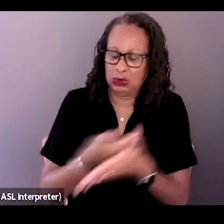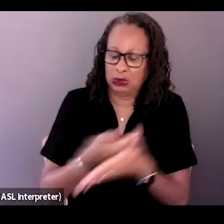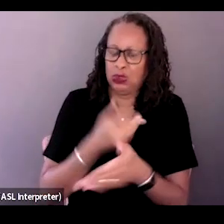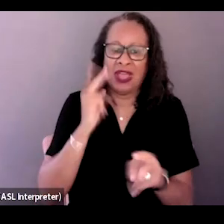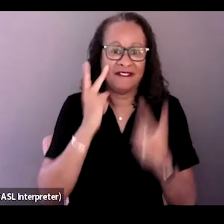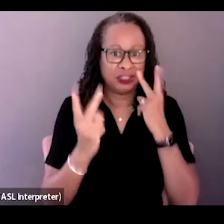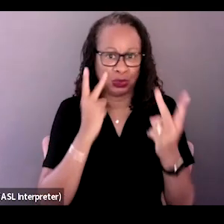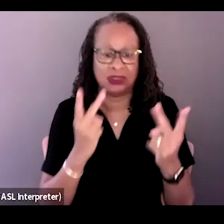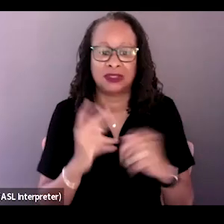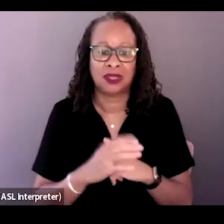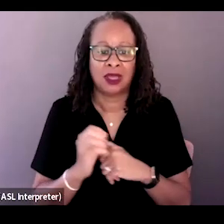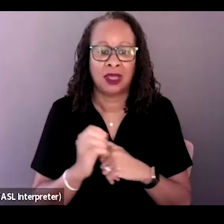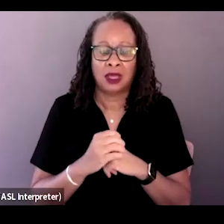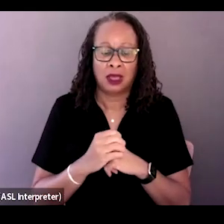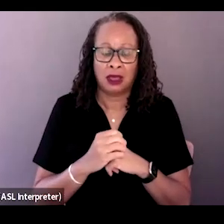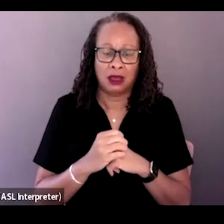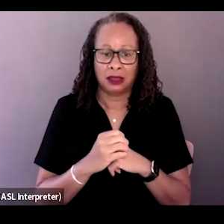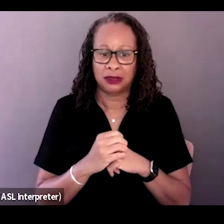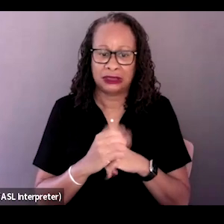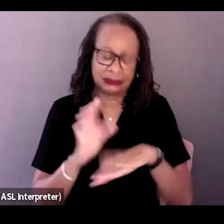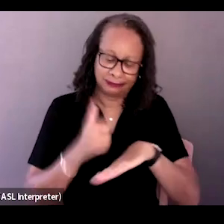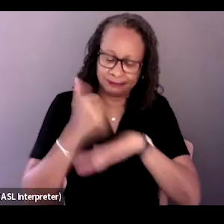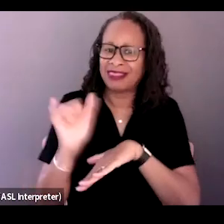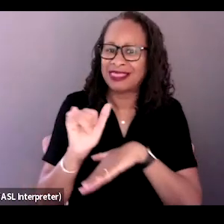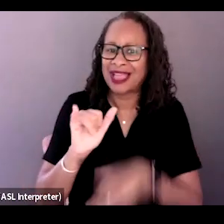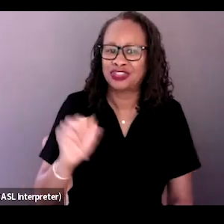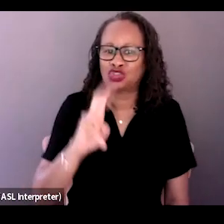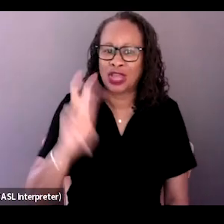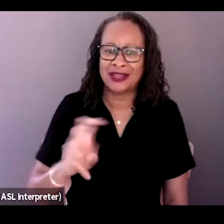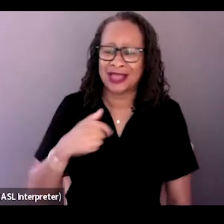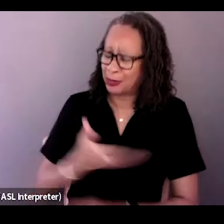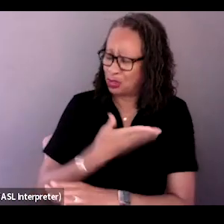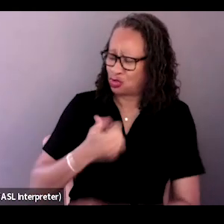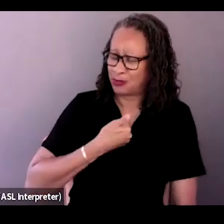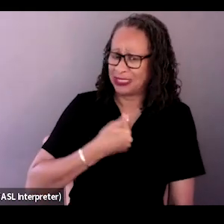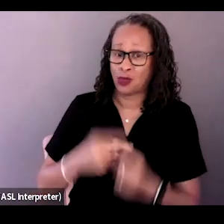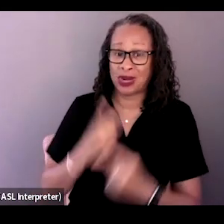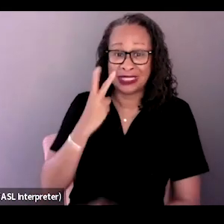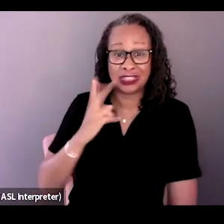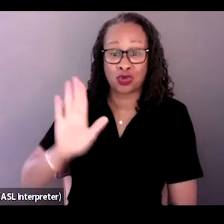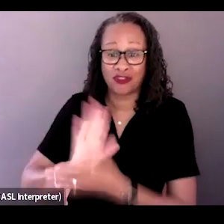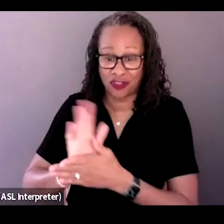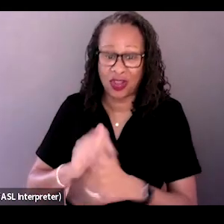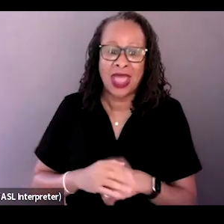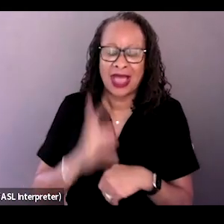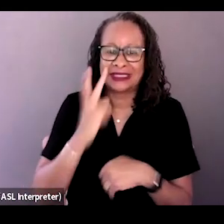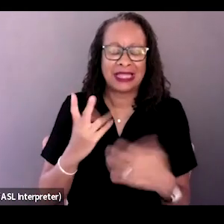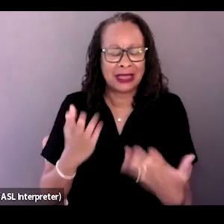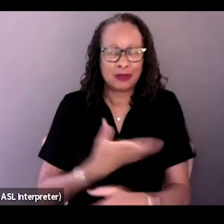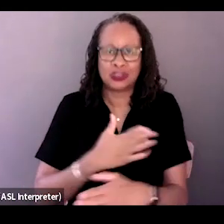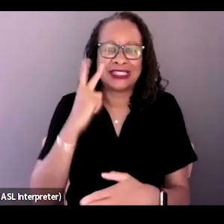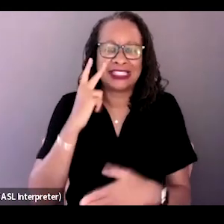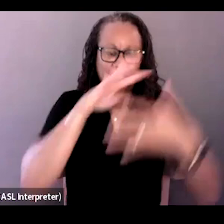visually, orally. It's constructed like jazz. I'm a musician myself, and when I see your film, I see a jazz chart. I see a